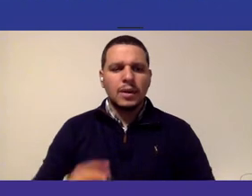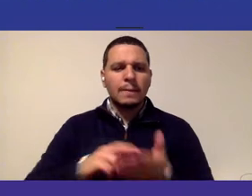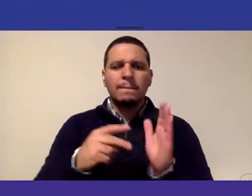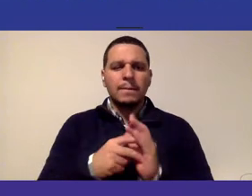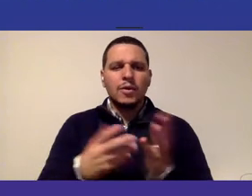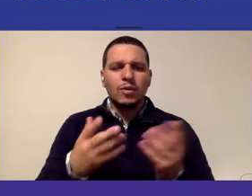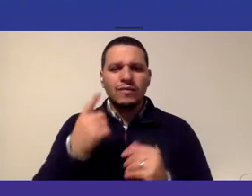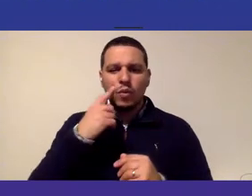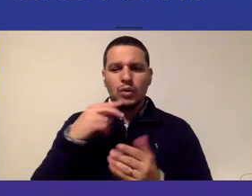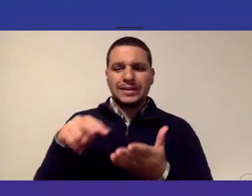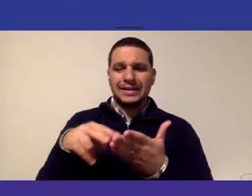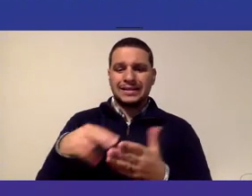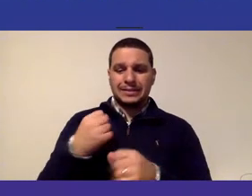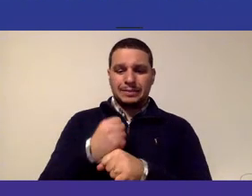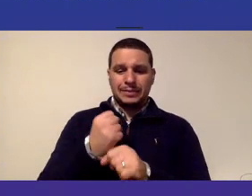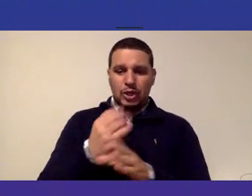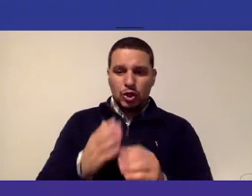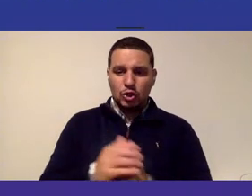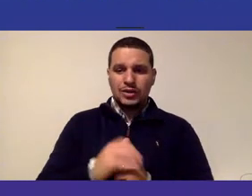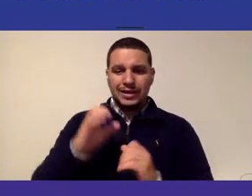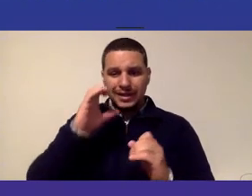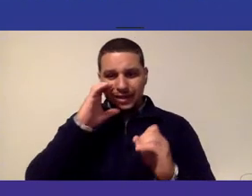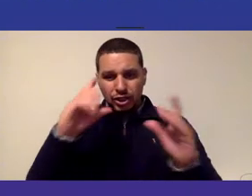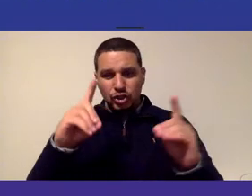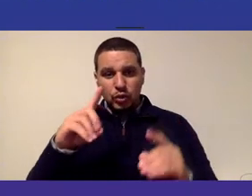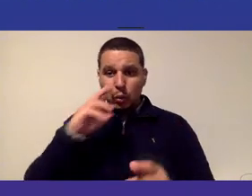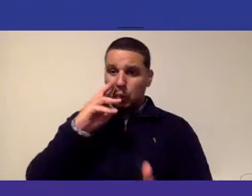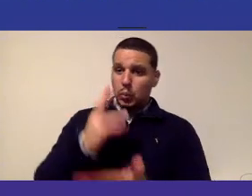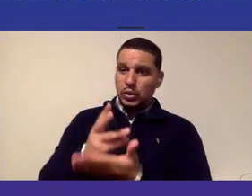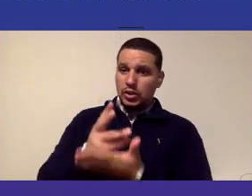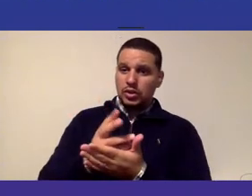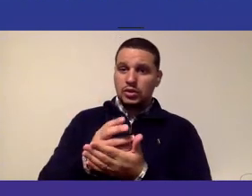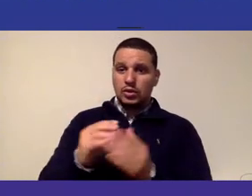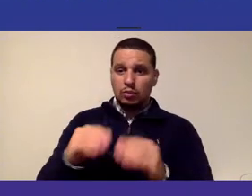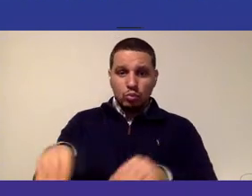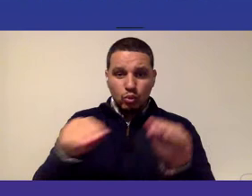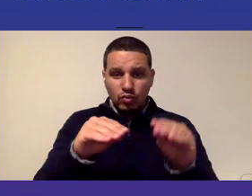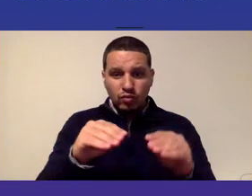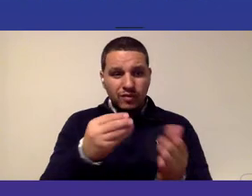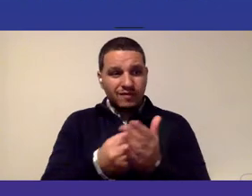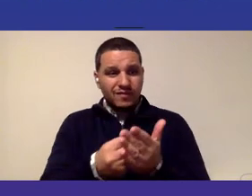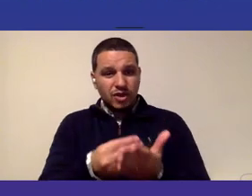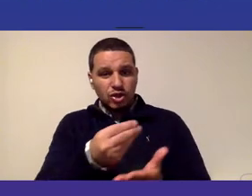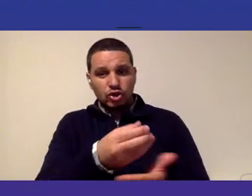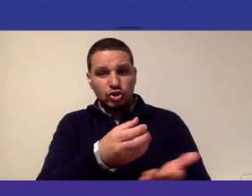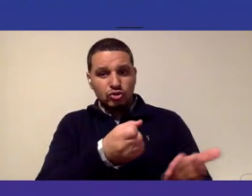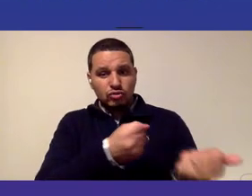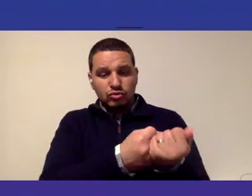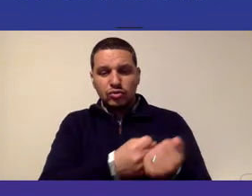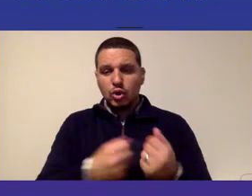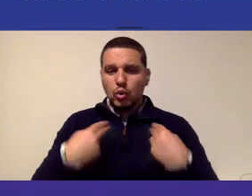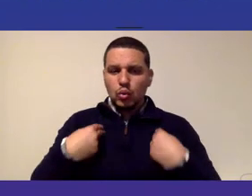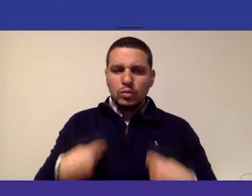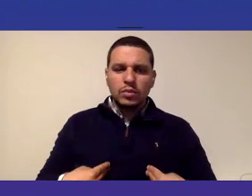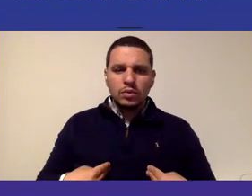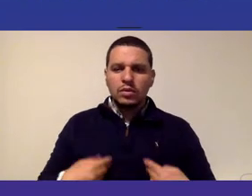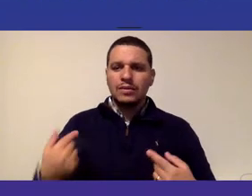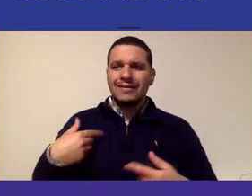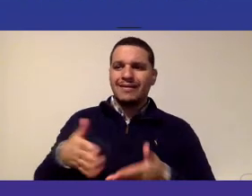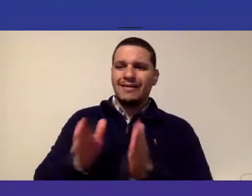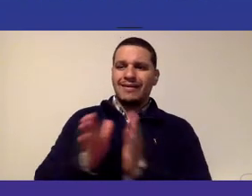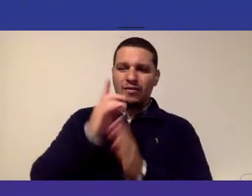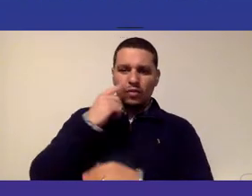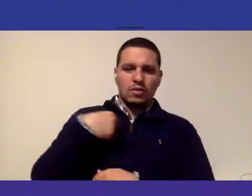dance makers, educators, witnesses, movers, funders, humans? What are we asked to do and feel through our